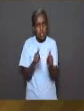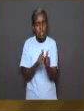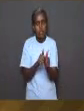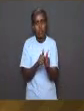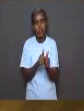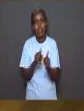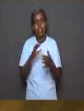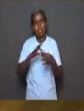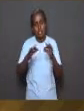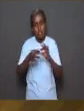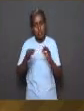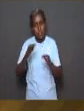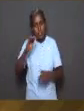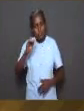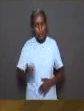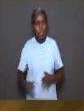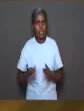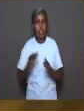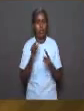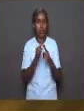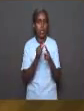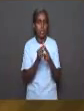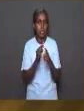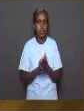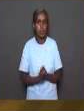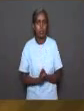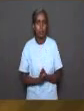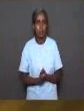series of statements with missing words.